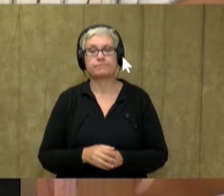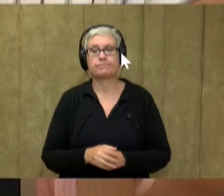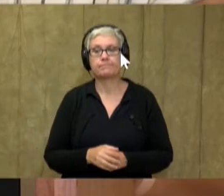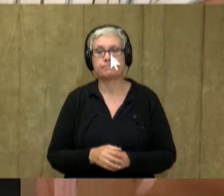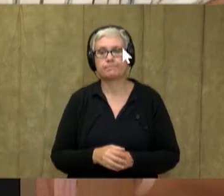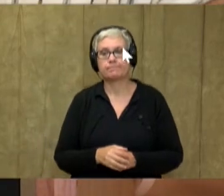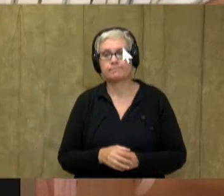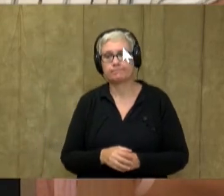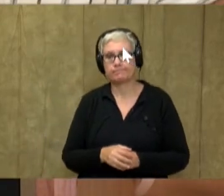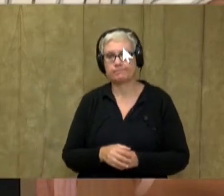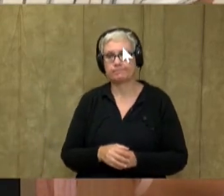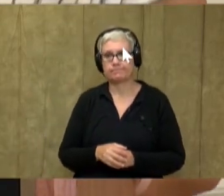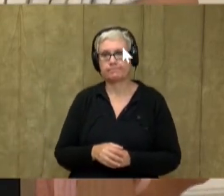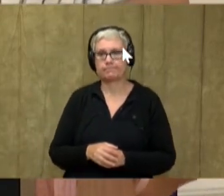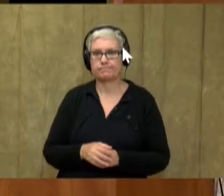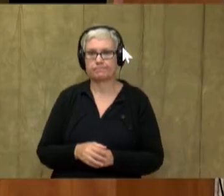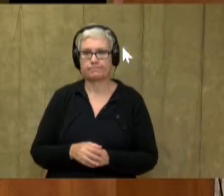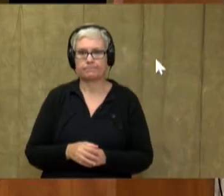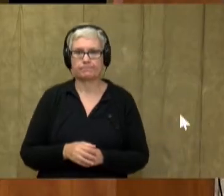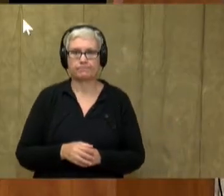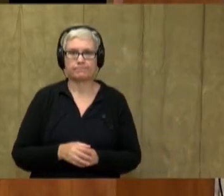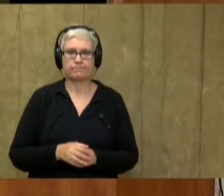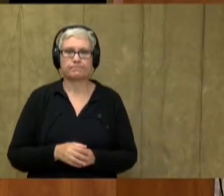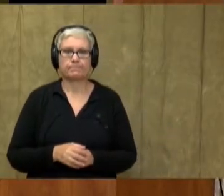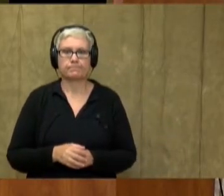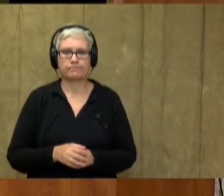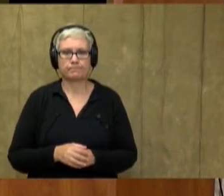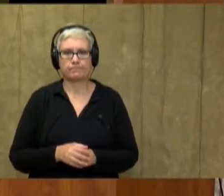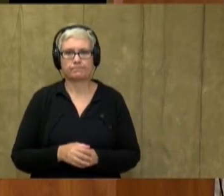say. All right? So what's next?